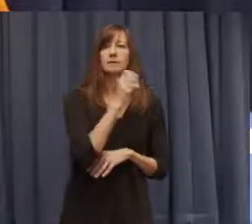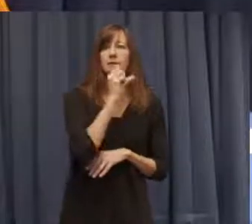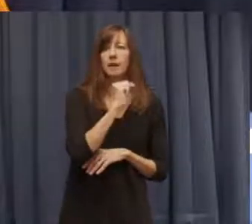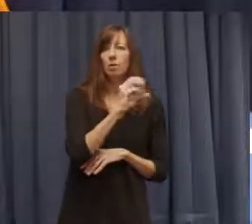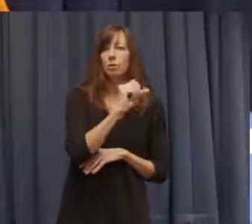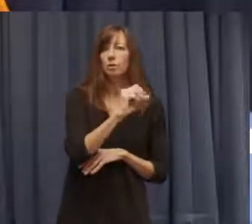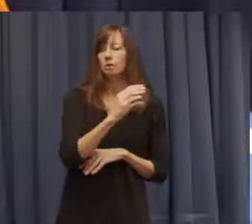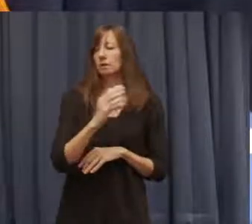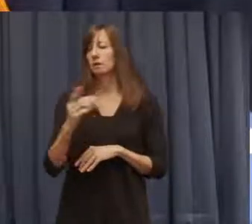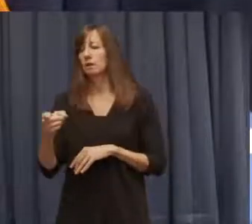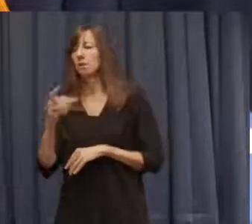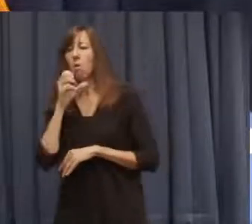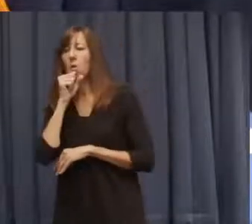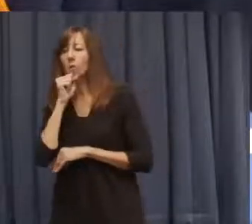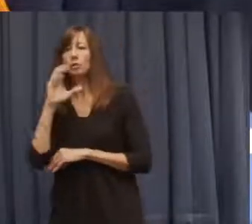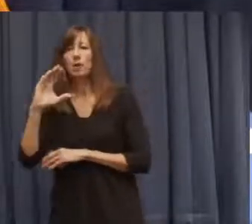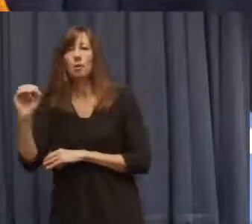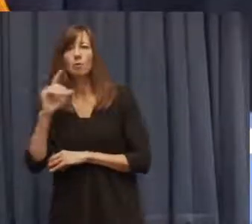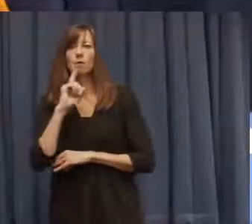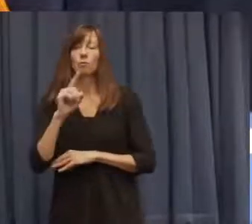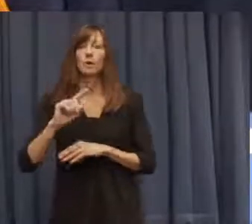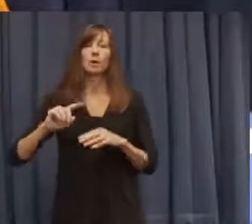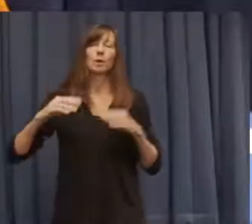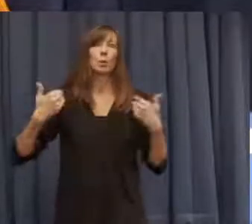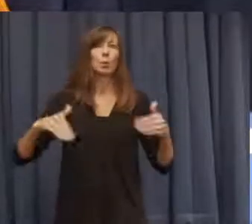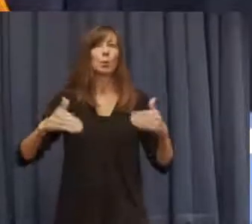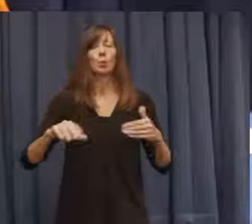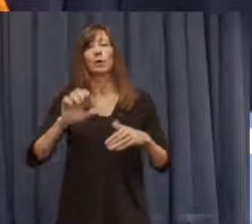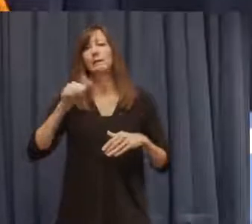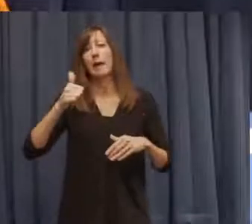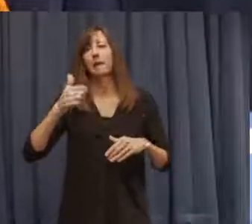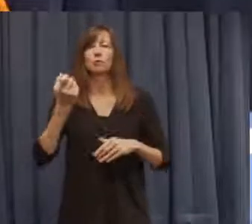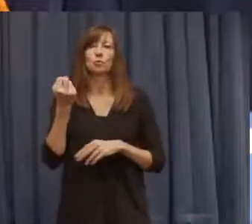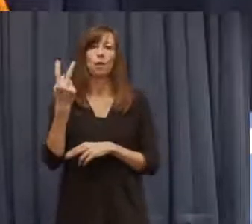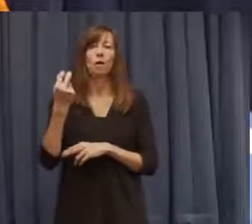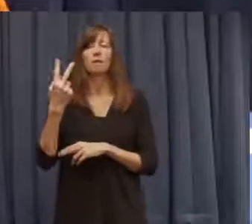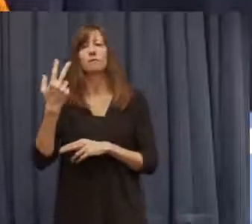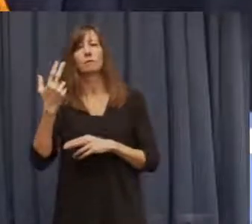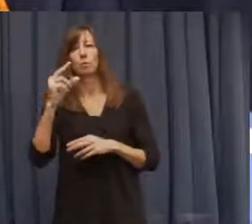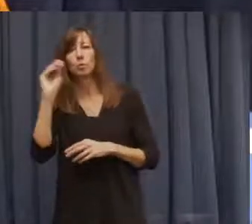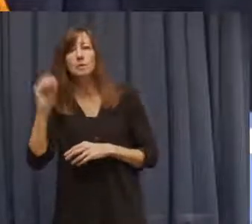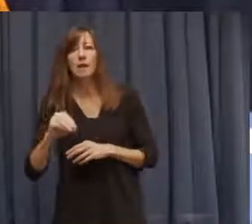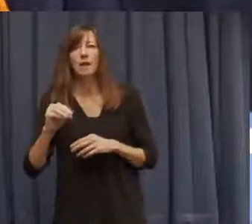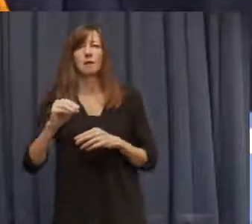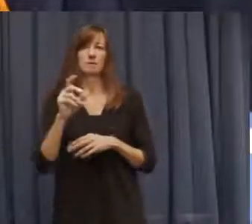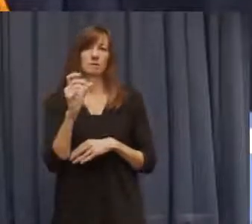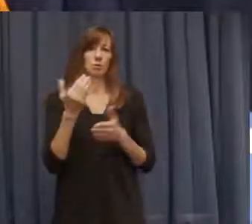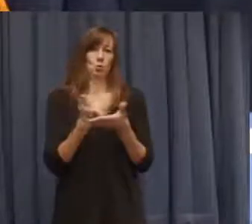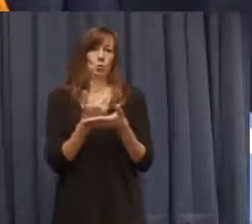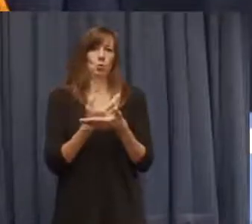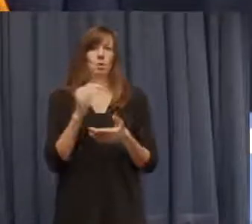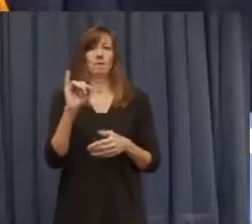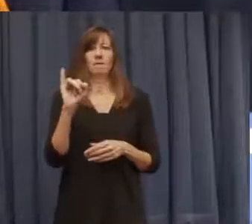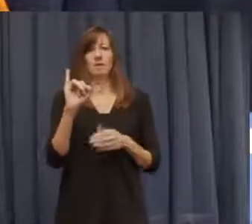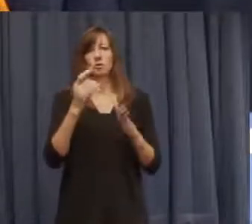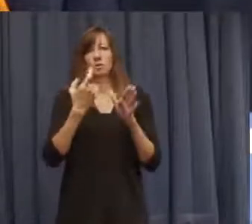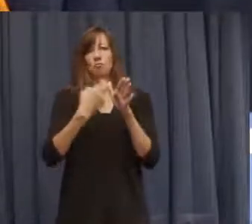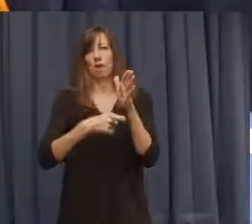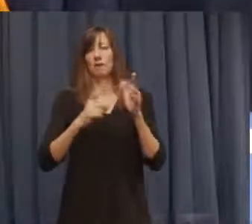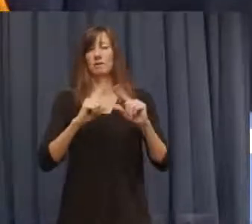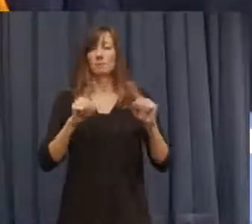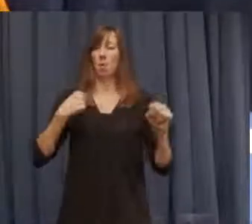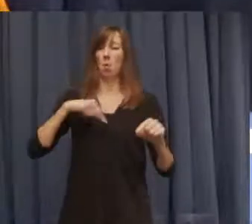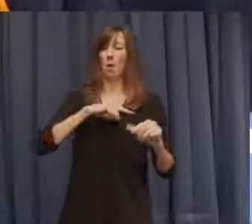double digits of new infection rates, 10-12% new infection rates. So we are well below that. But